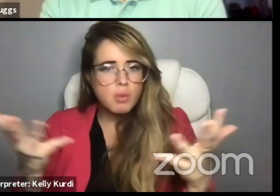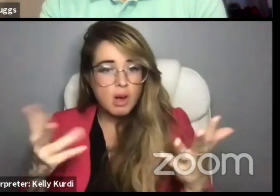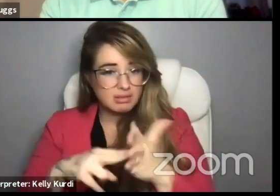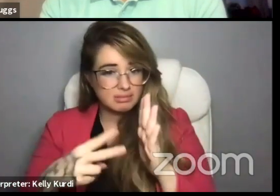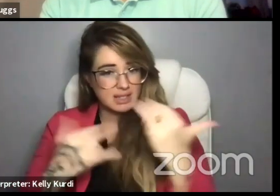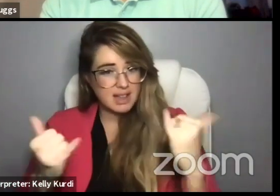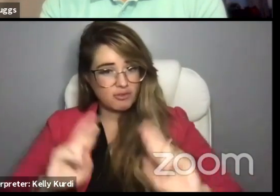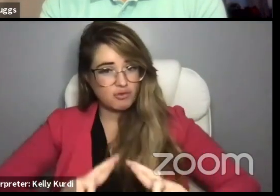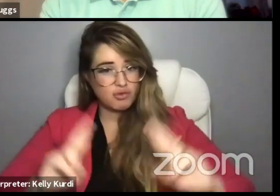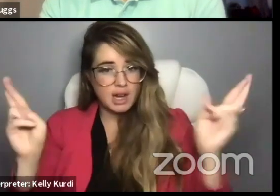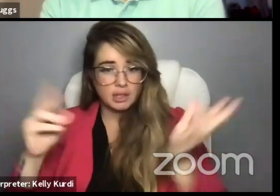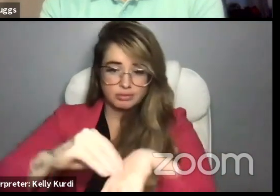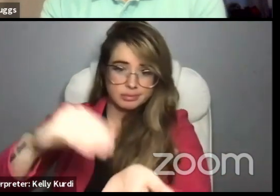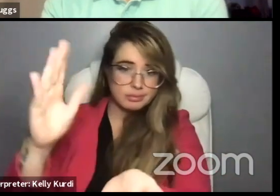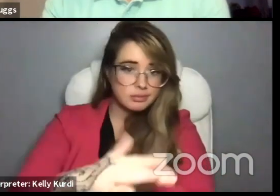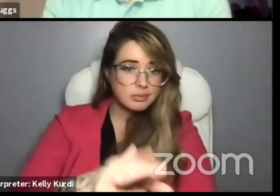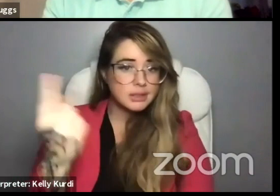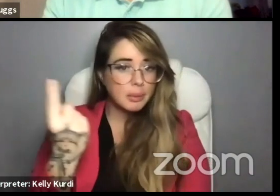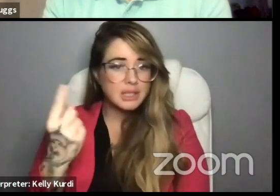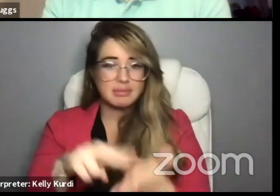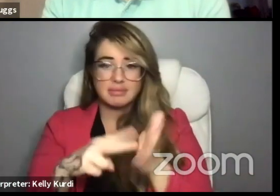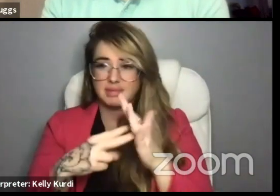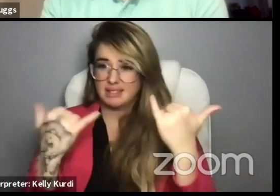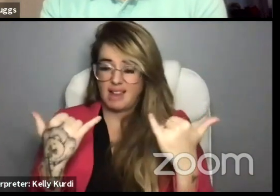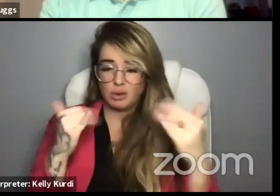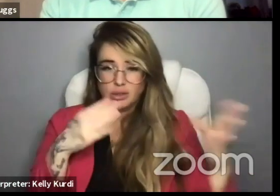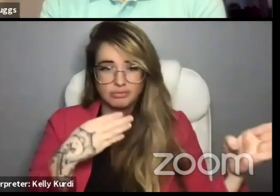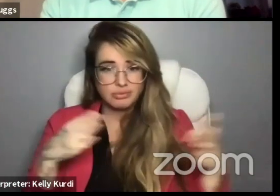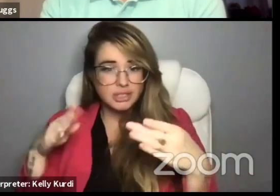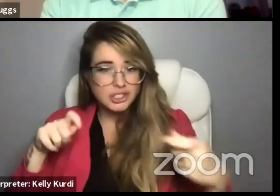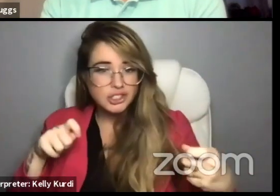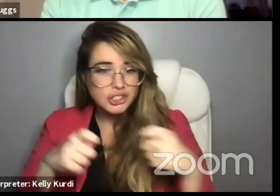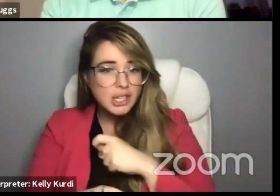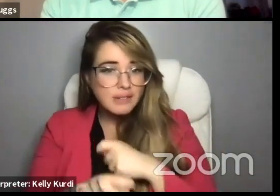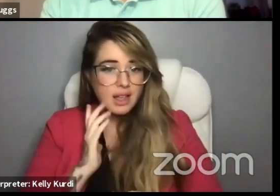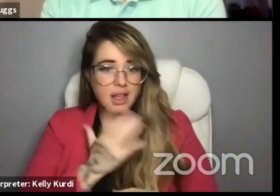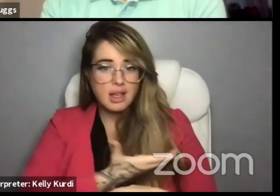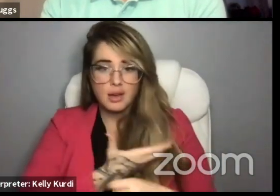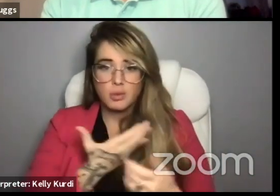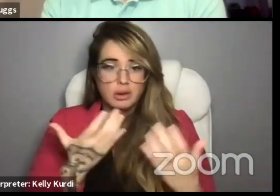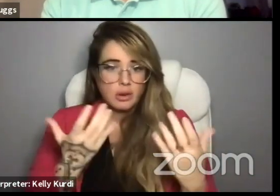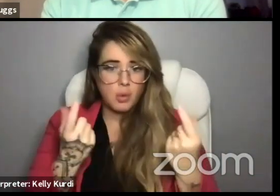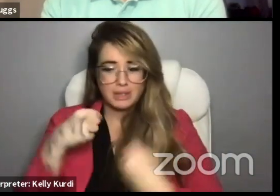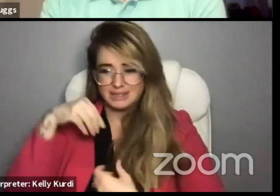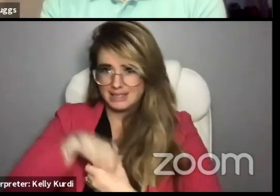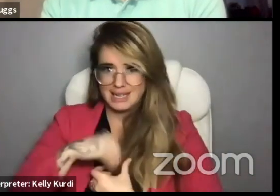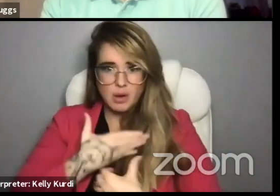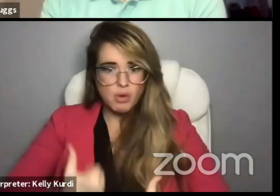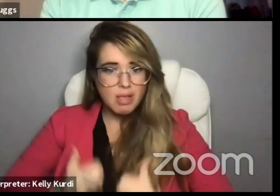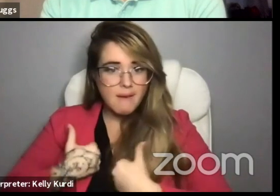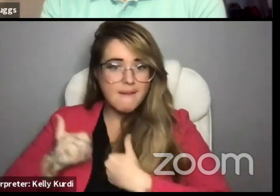put something down? Does it mean a shift in what we're carrying with us in our lives and our